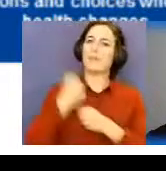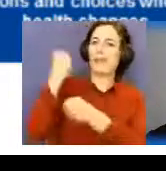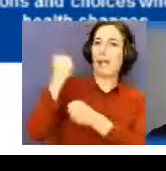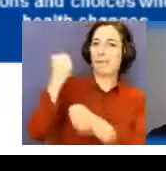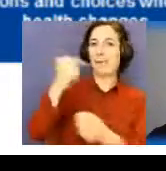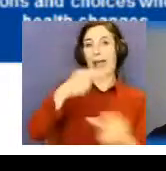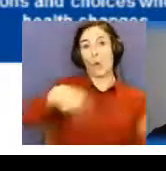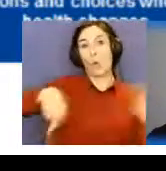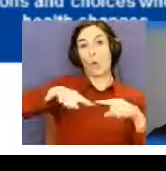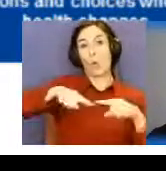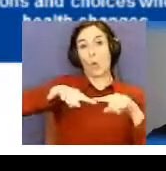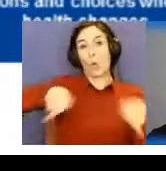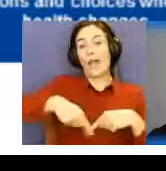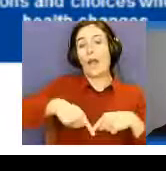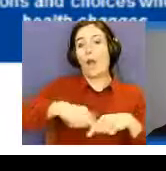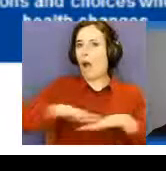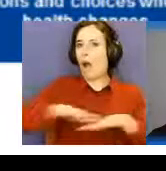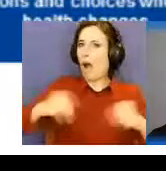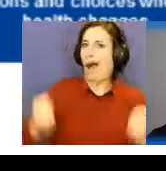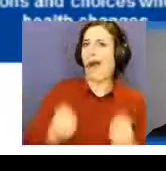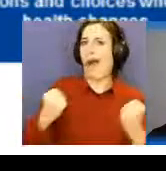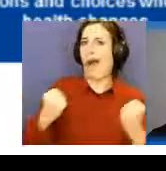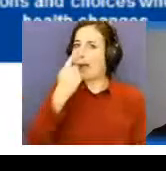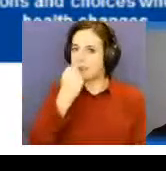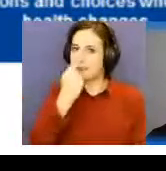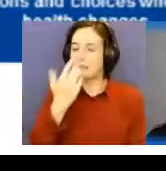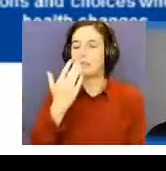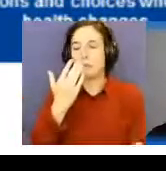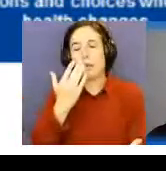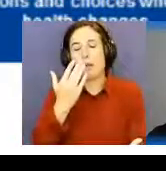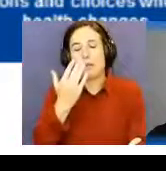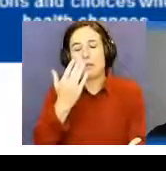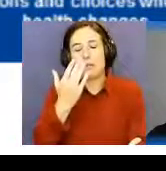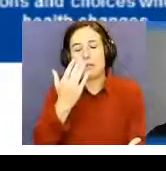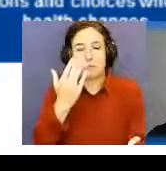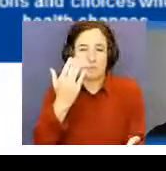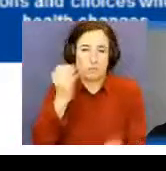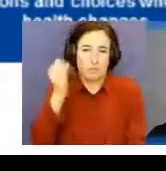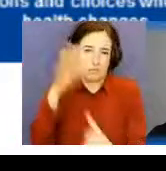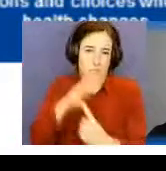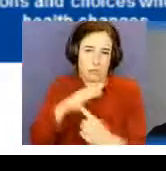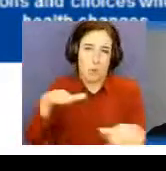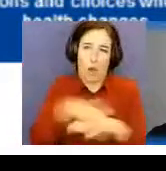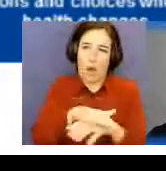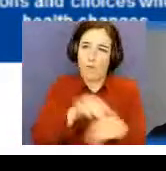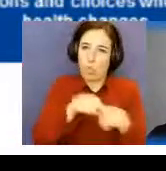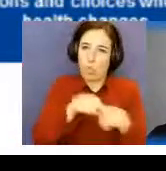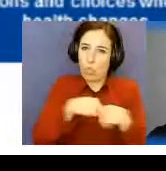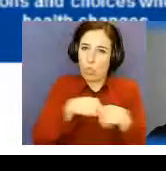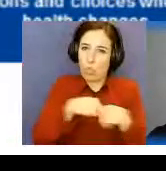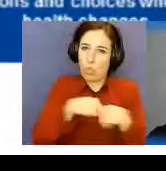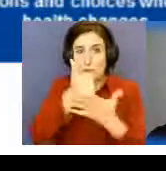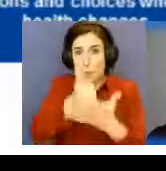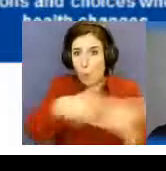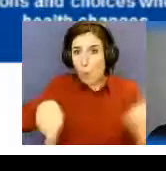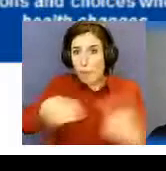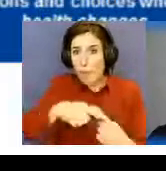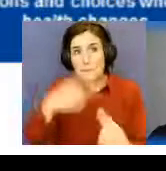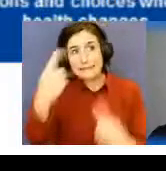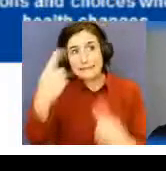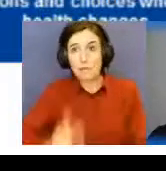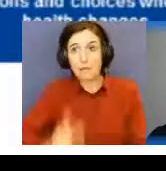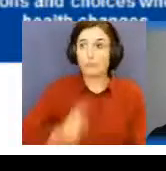people to build the knowledge and the skills and the confidence to live well. And I guess empowering them to make decisions, and